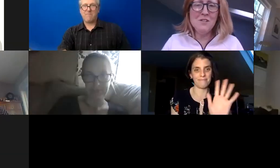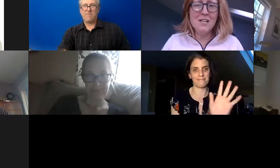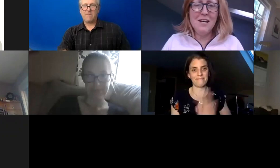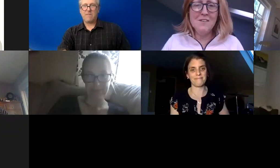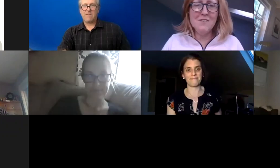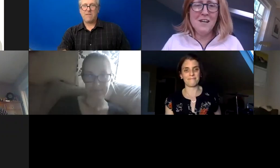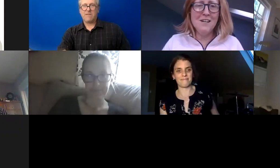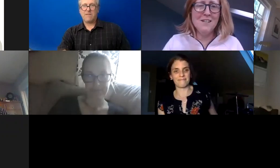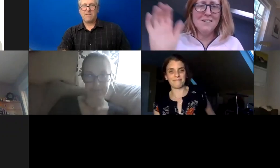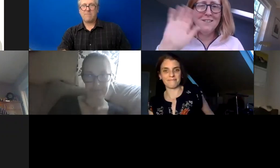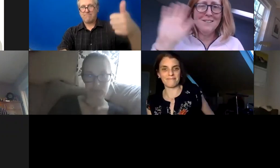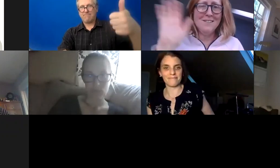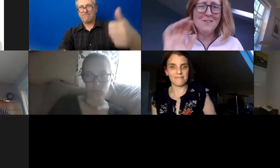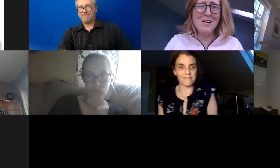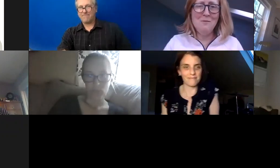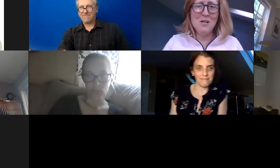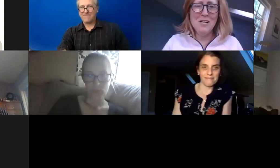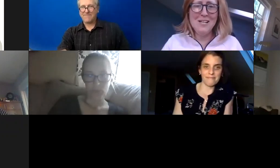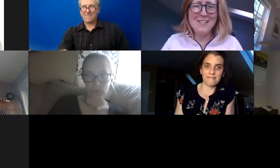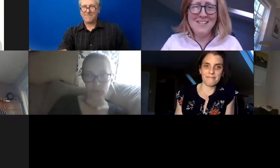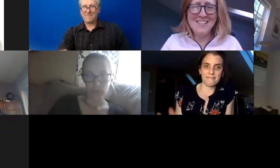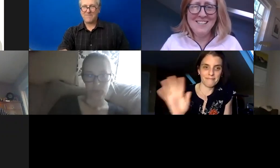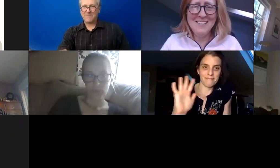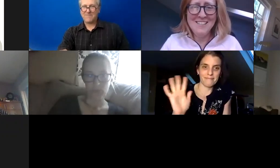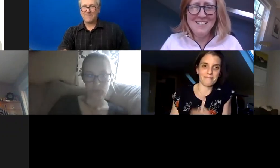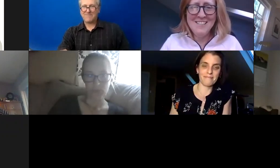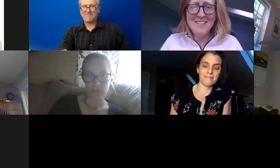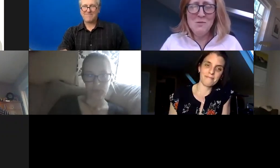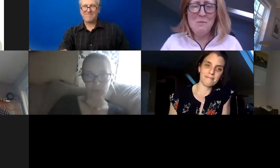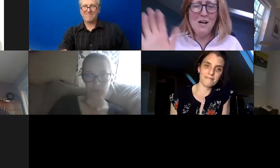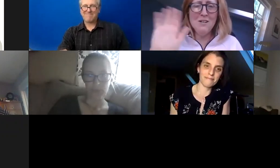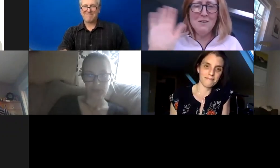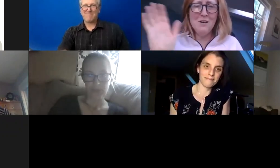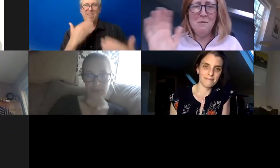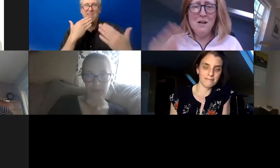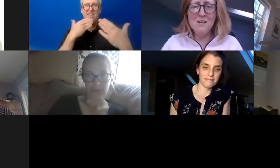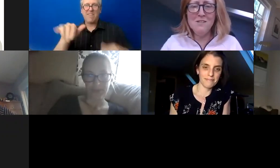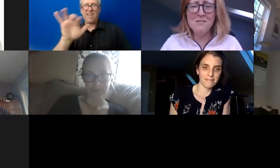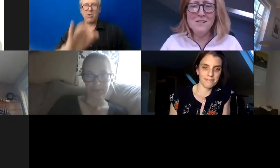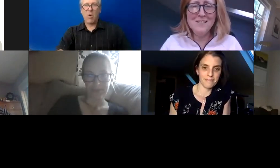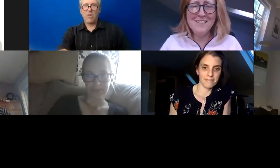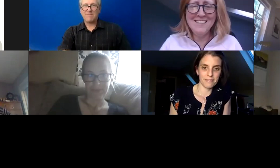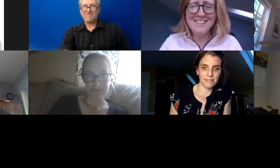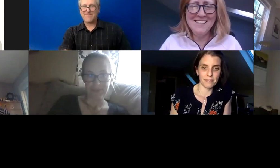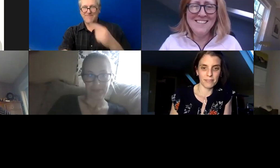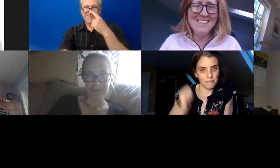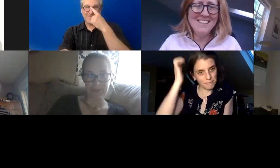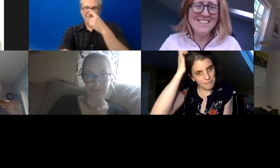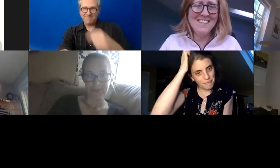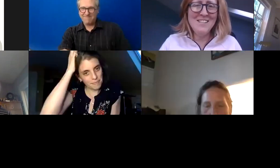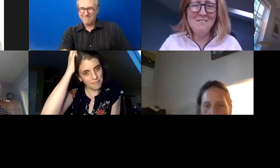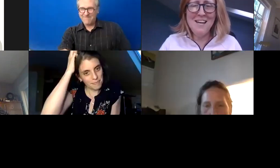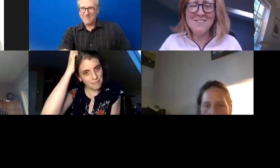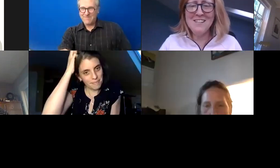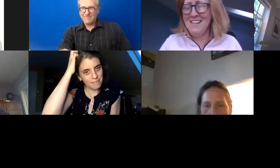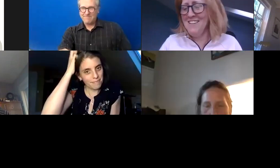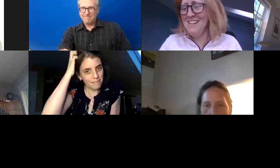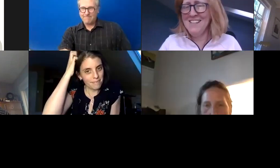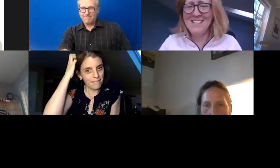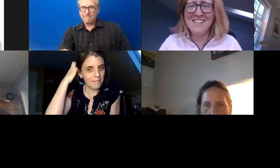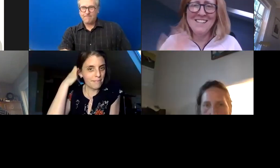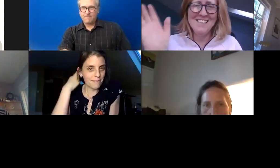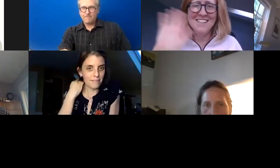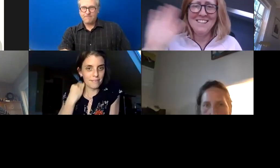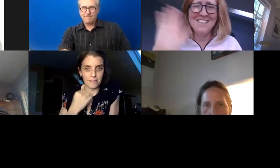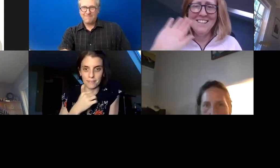And thank you, Patrick, ASL. Great work. There's Paco. Hi, Paco. I love